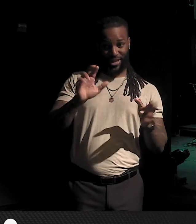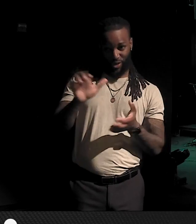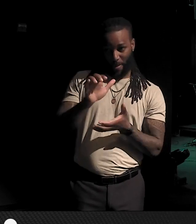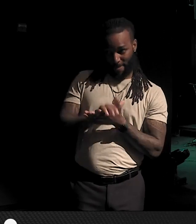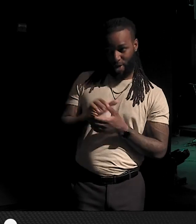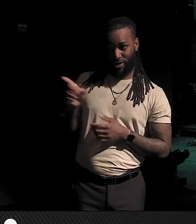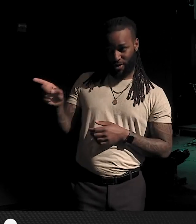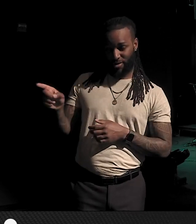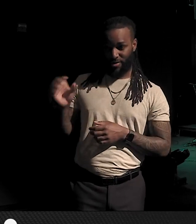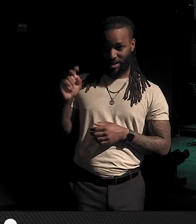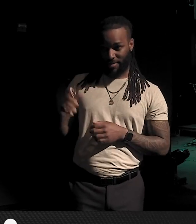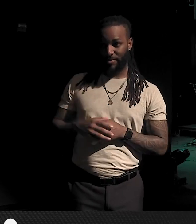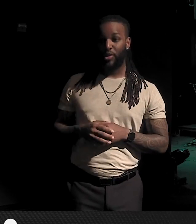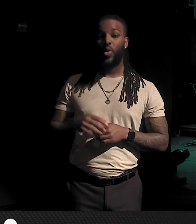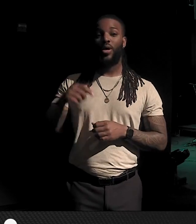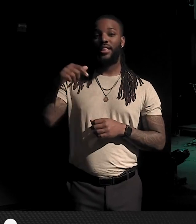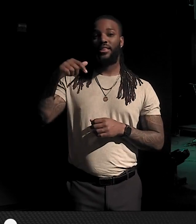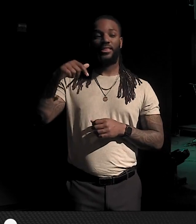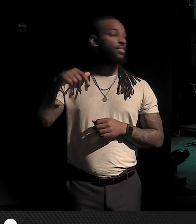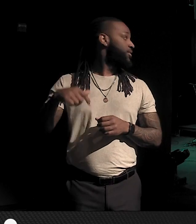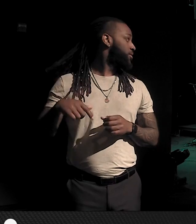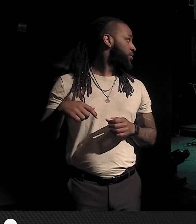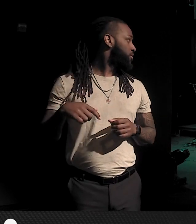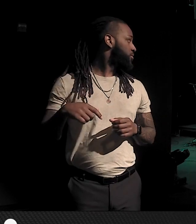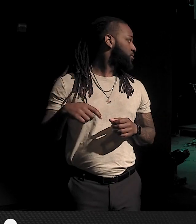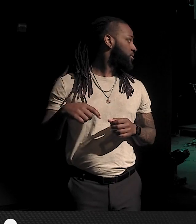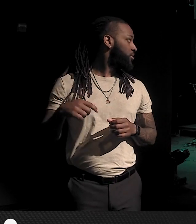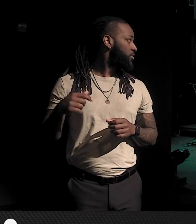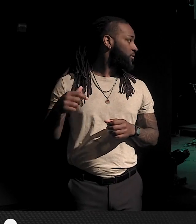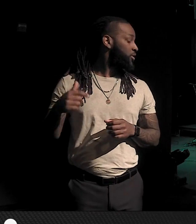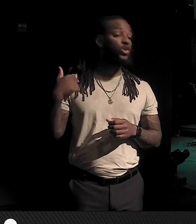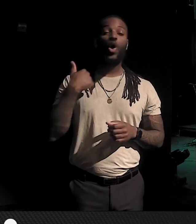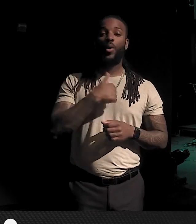her. And this is a skit because